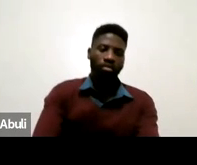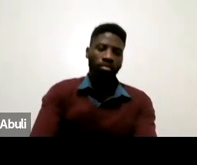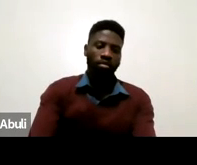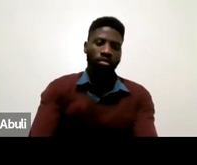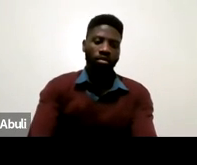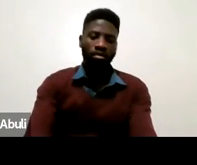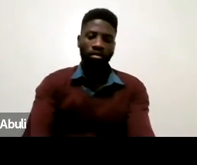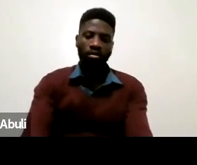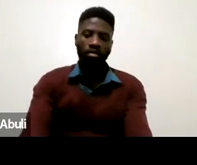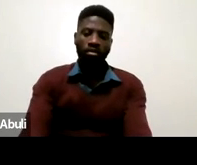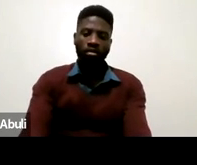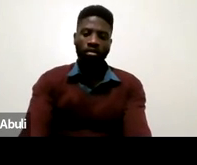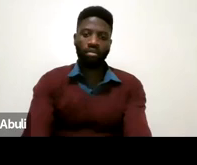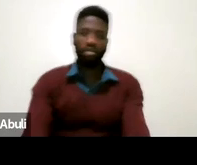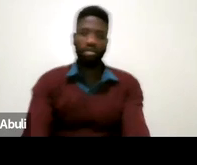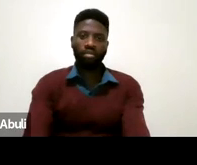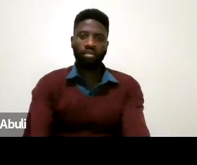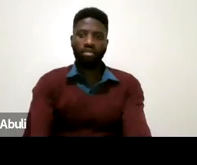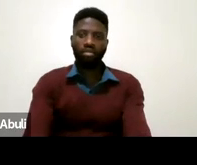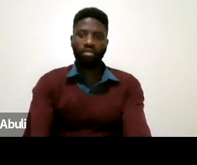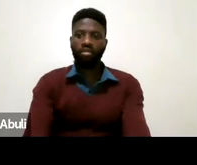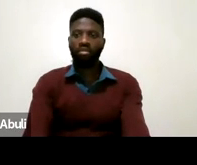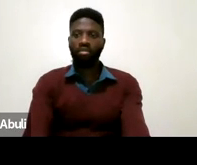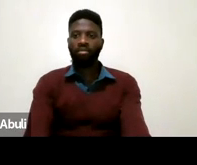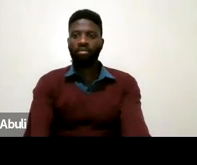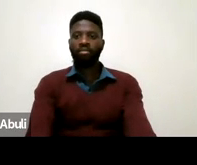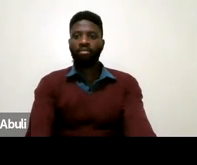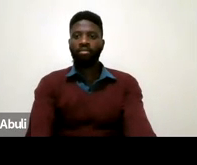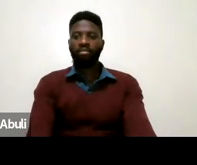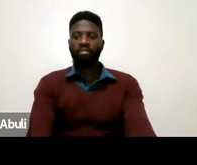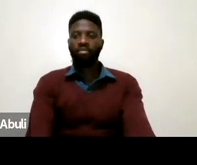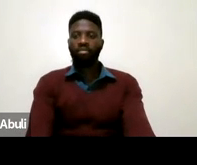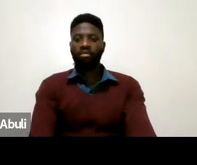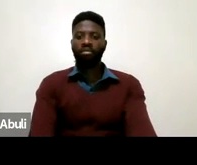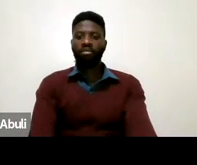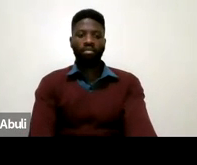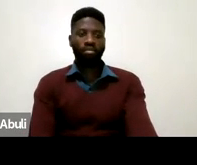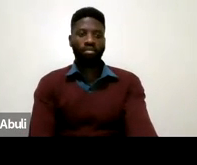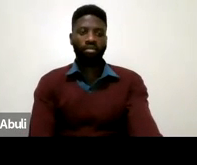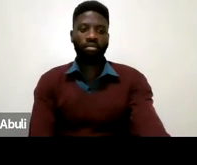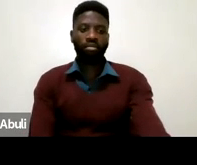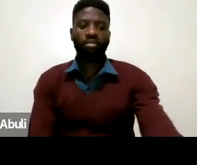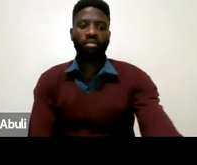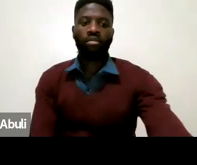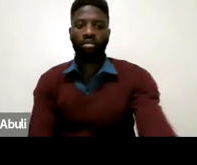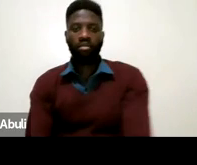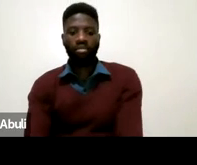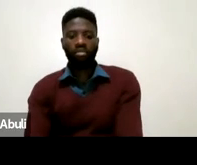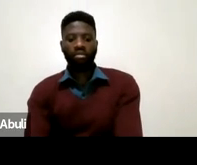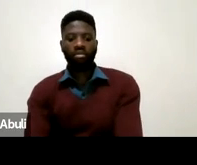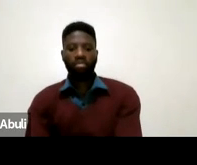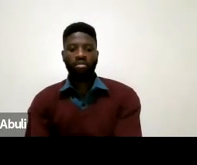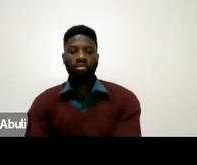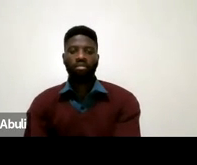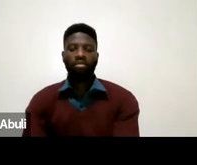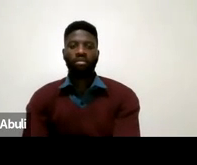Otherwise, I don't know what I could have said about them, but you have saved the day. We're a good school, thank you. I am telling you, you have saved the